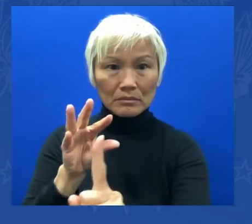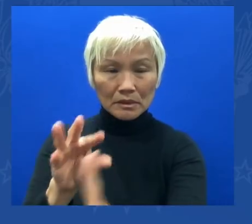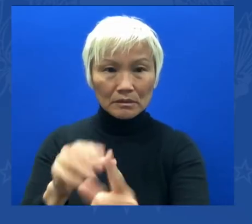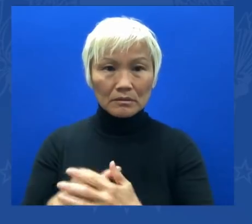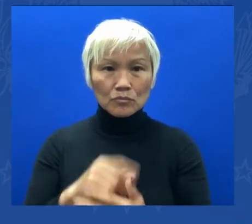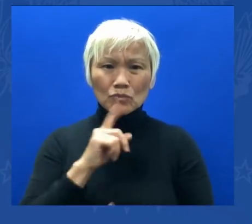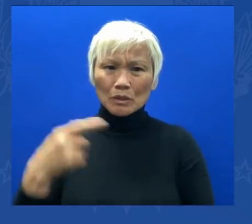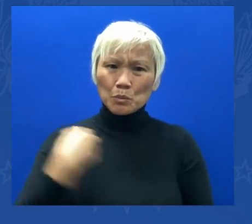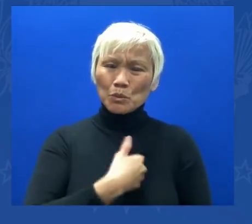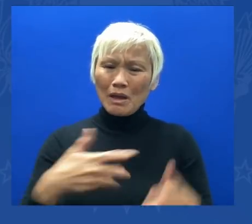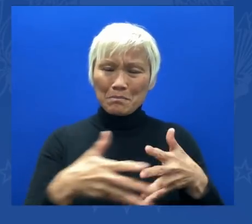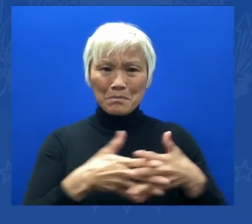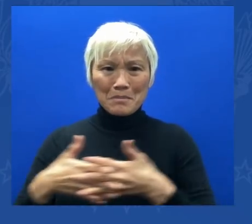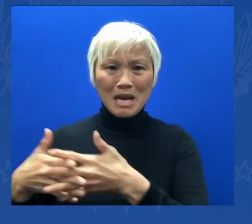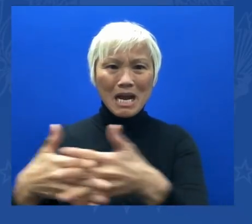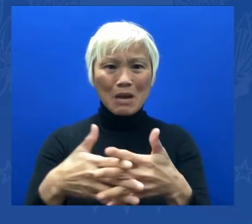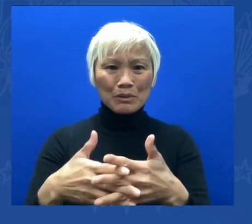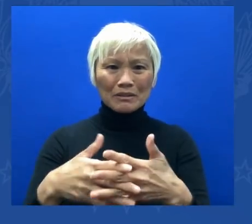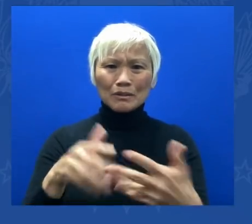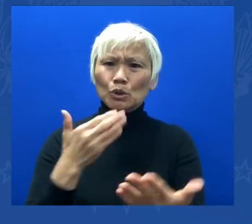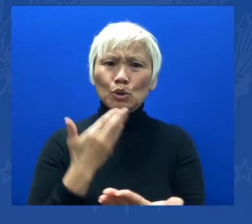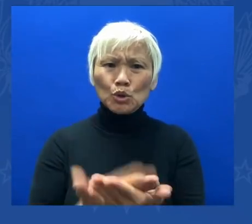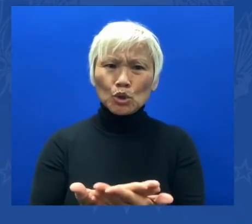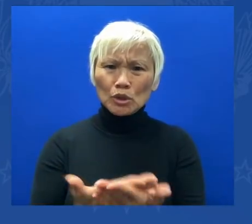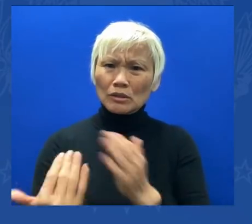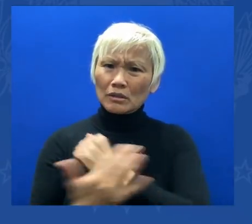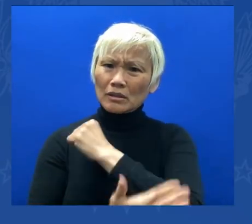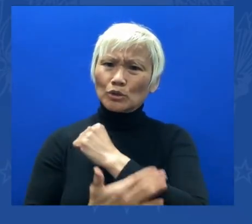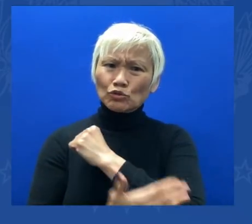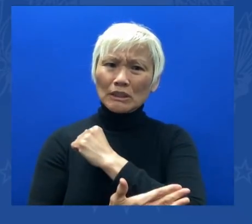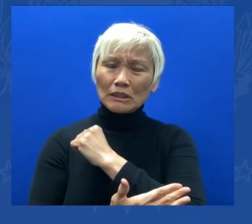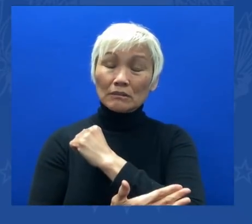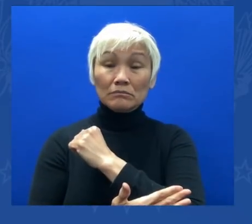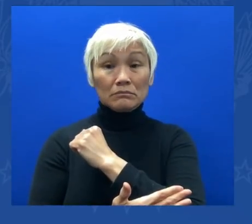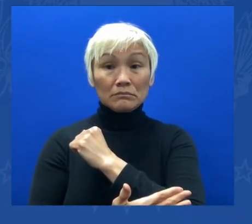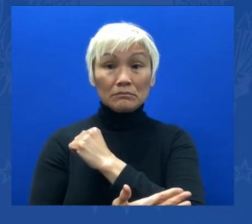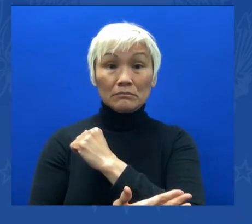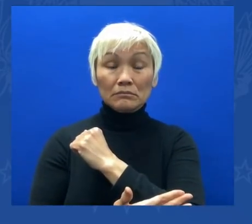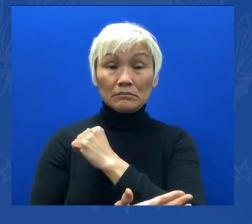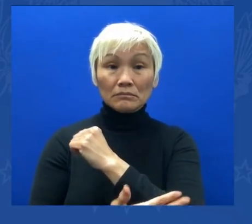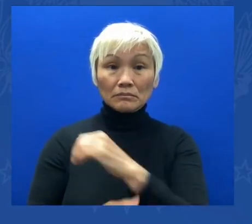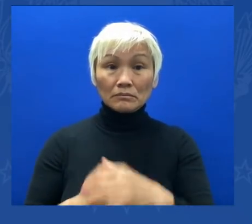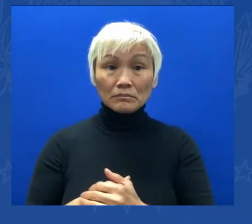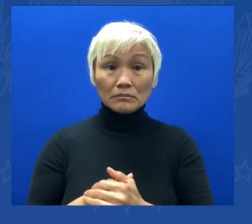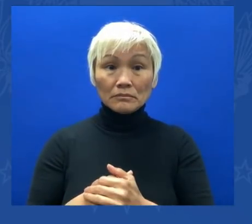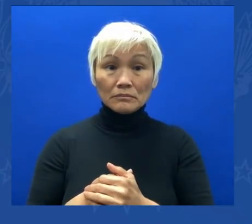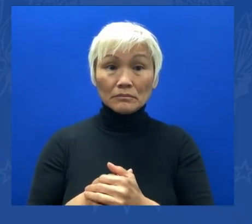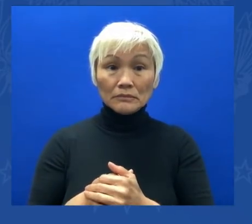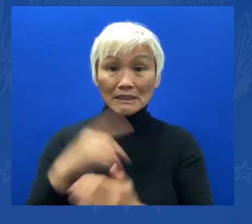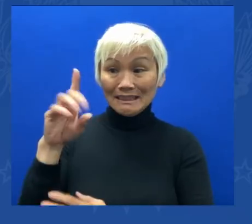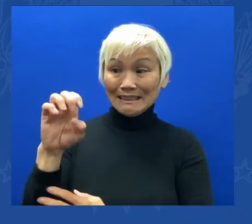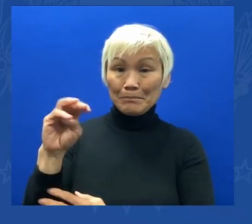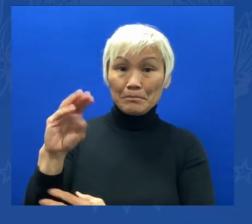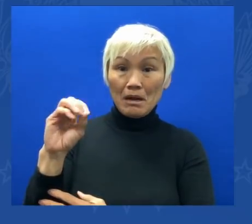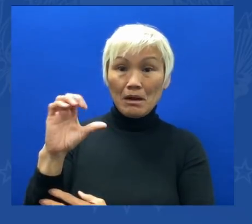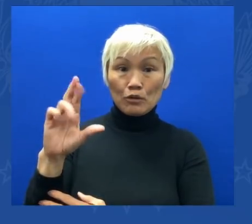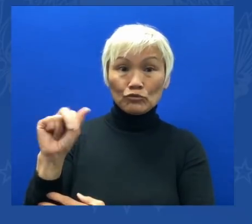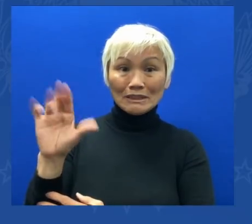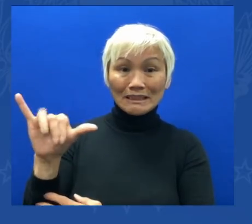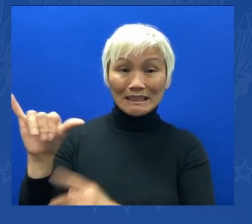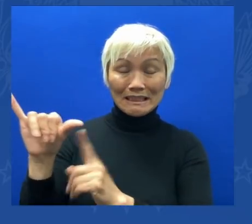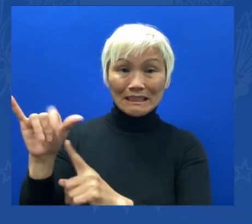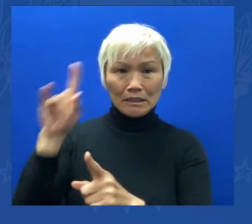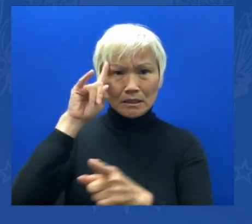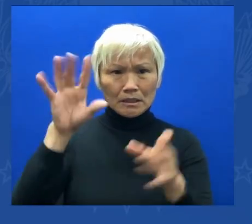bright. It's not guaranteed because democracy is never guaranteed. It has to be earned. It has to